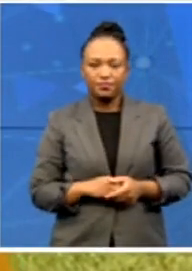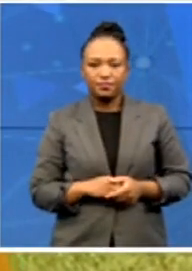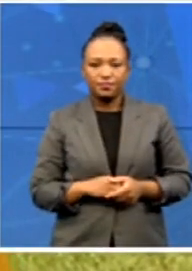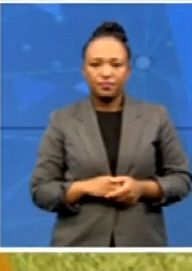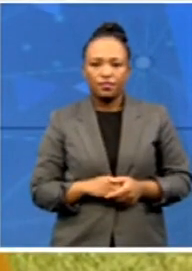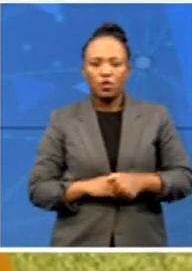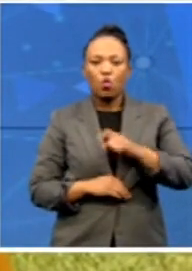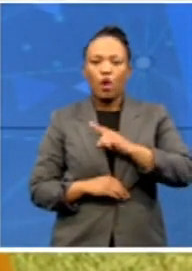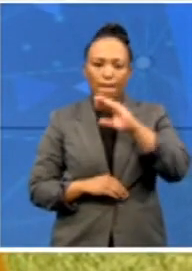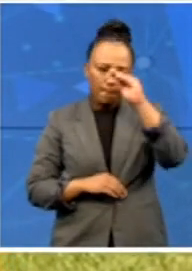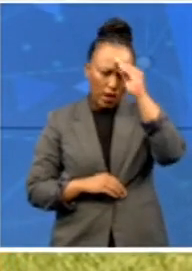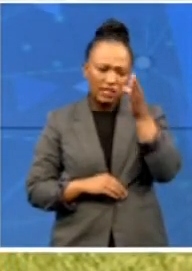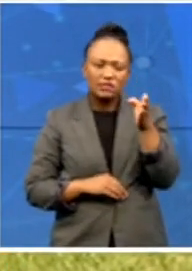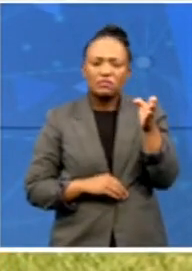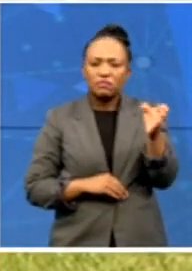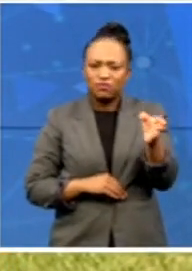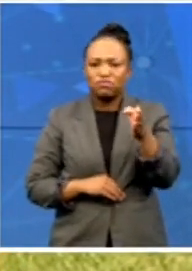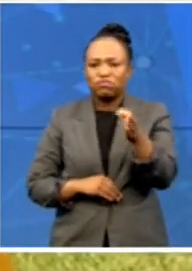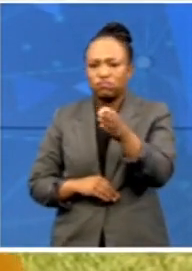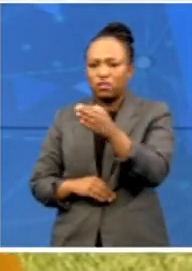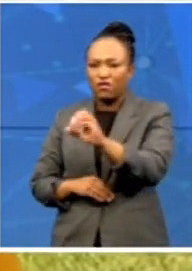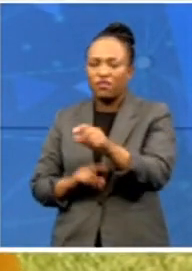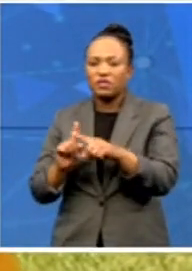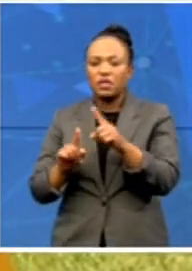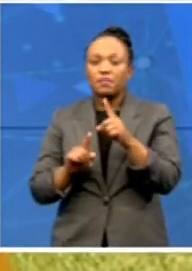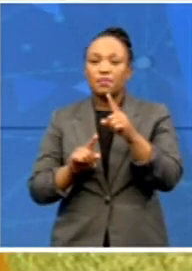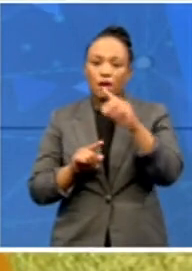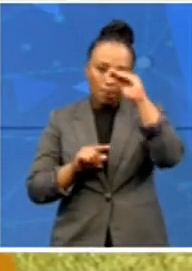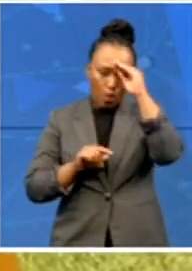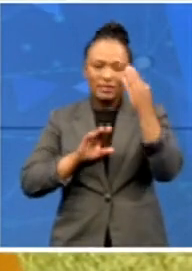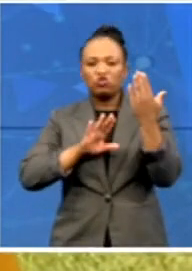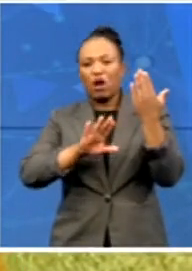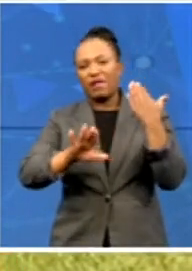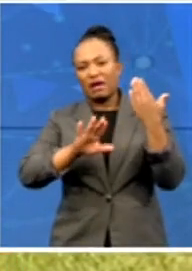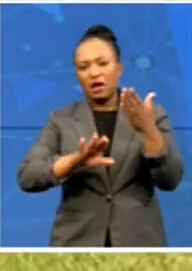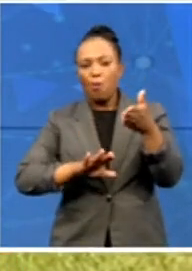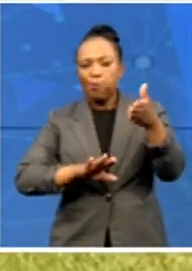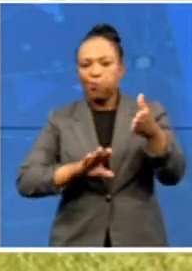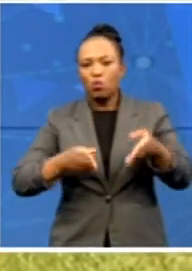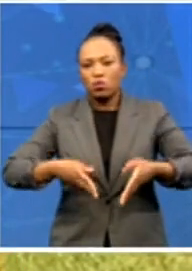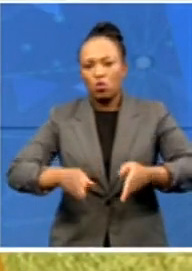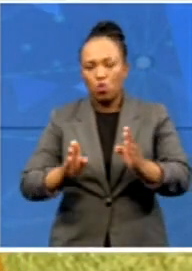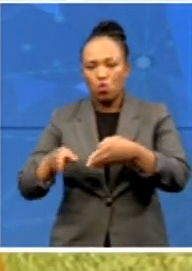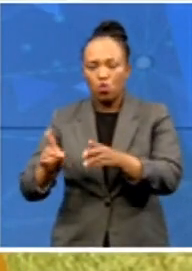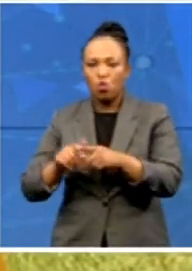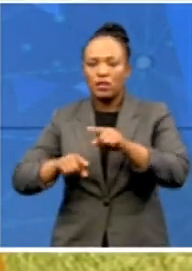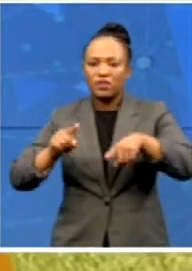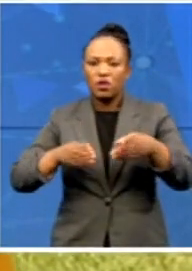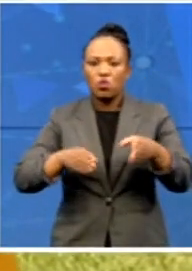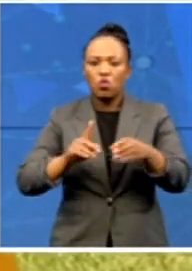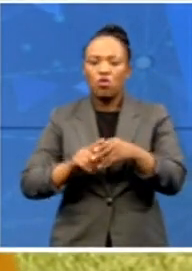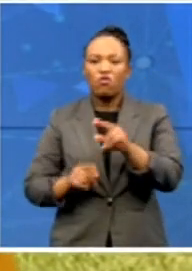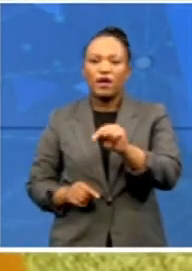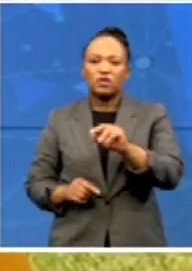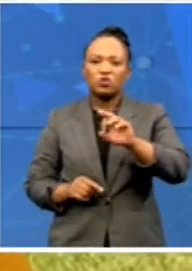seeing traffic officers visible on the roads, you know, in different roads, on the N2, on the R61. So now